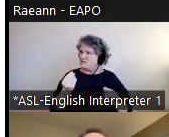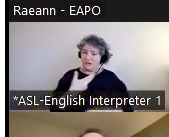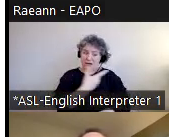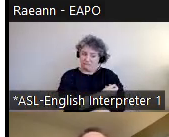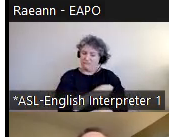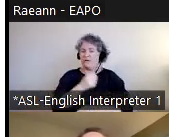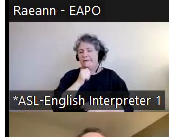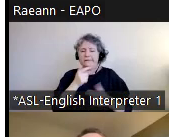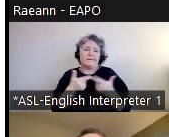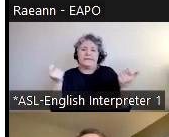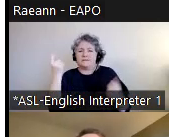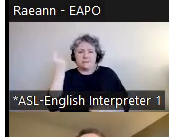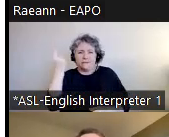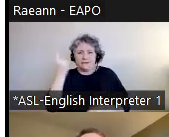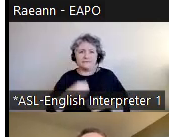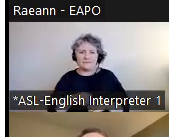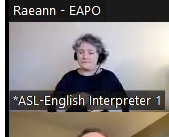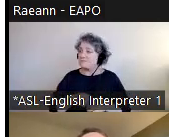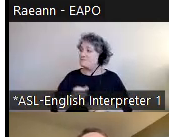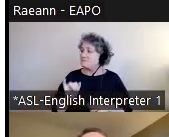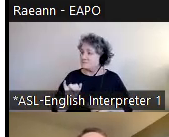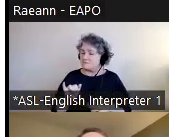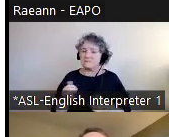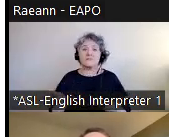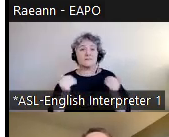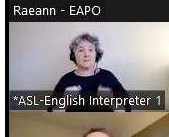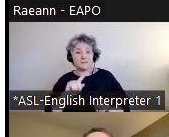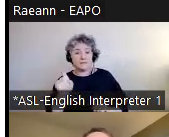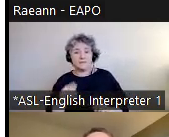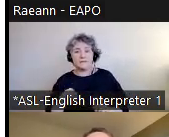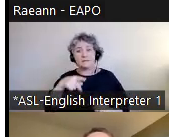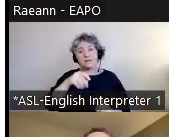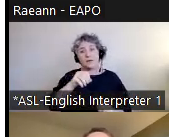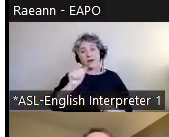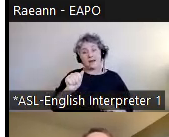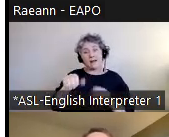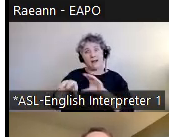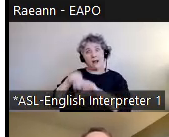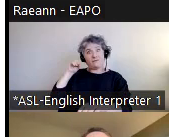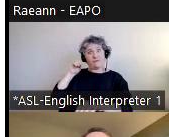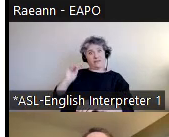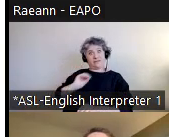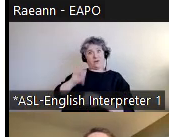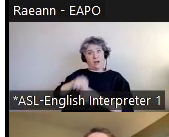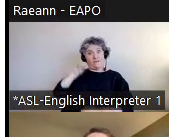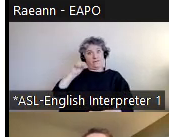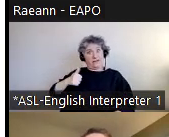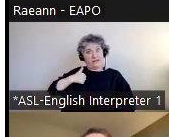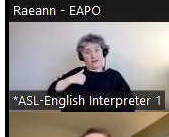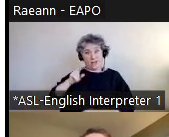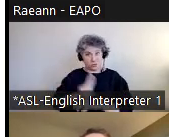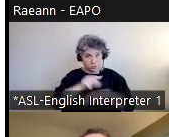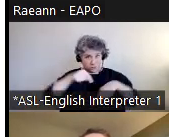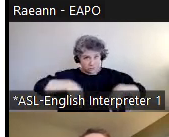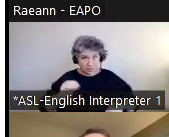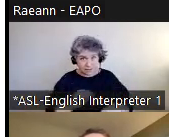All right, this is an interesting question. Can a power of attorney made outside of Ontario or Canada be used or enforced in